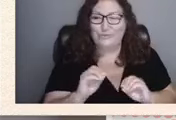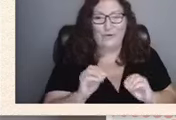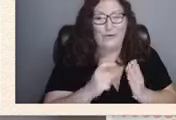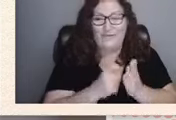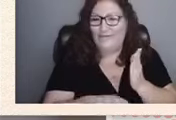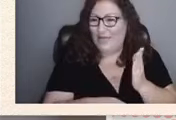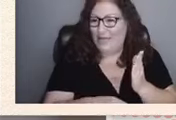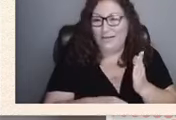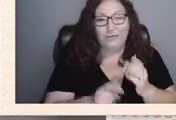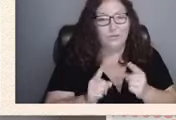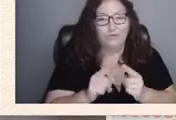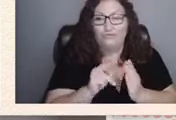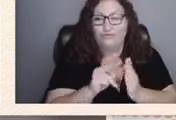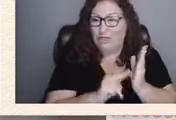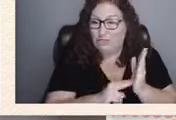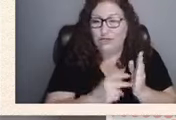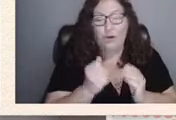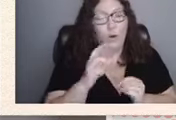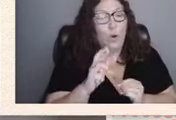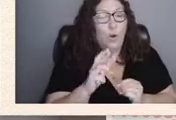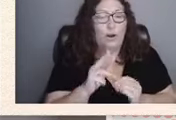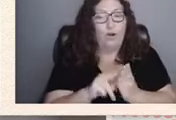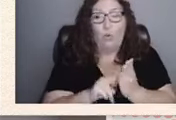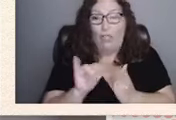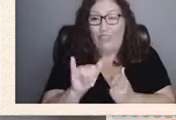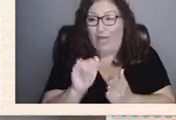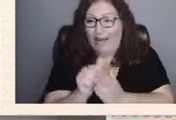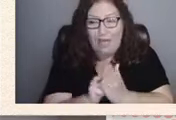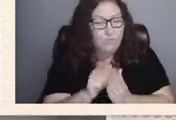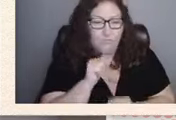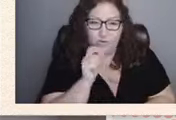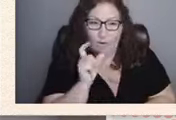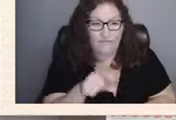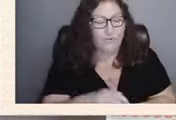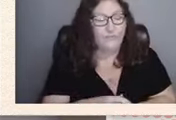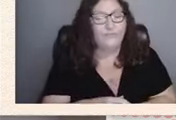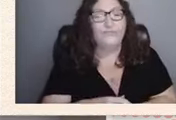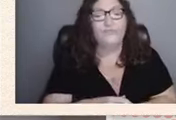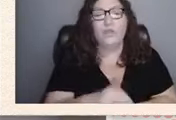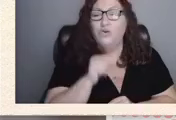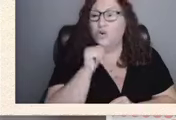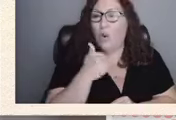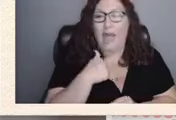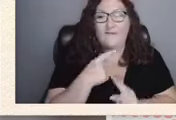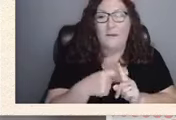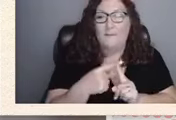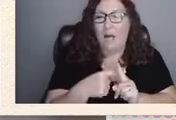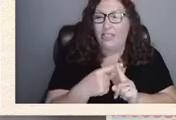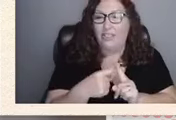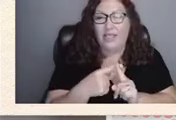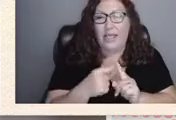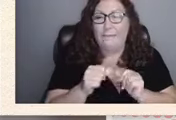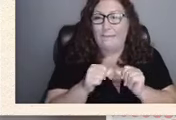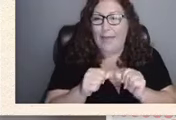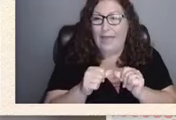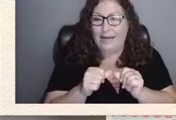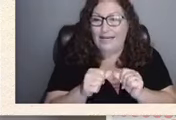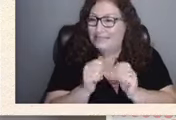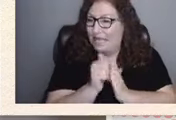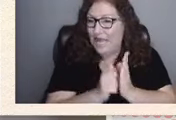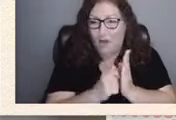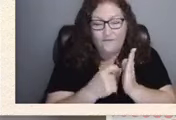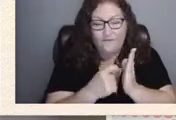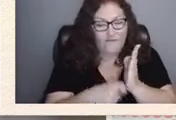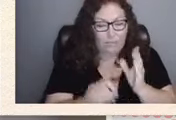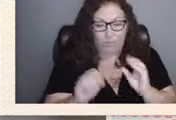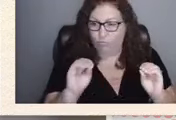to register or to enroll in the account. We don't have a monthly maintenance account fee, which is going to be